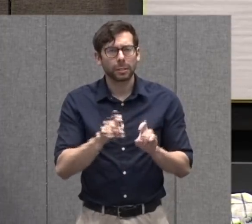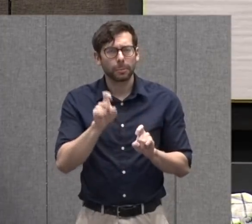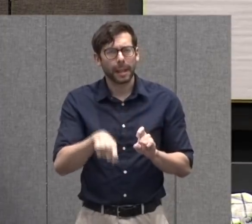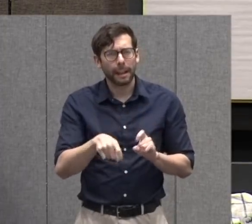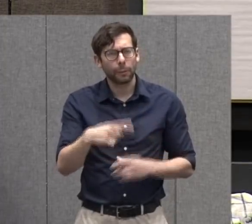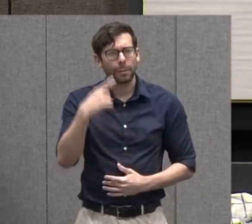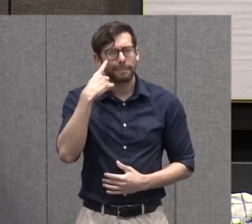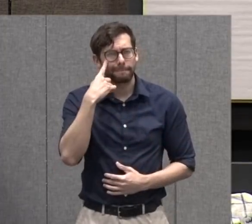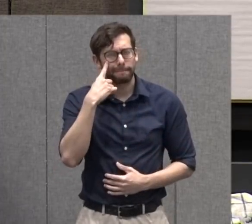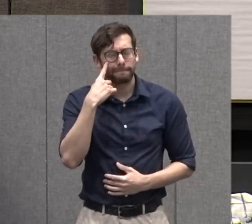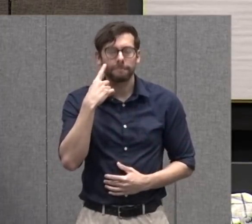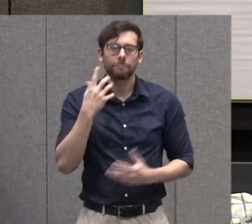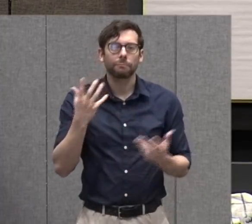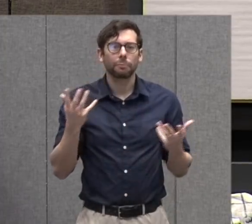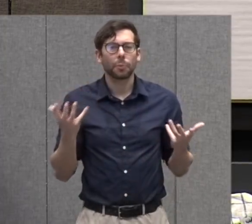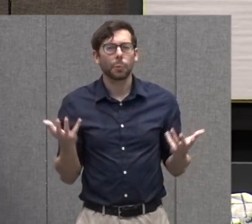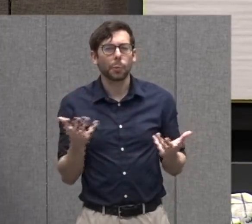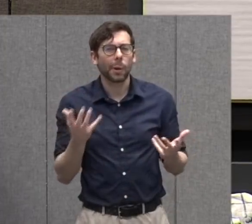what-if question?